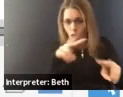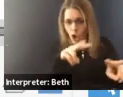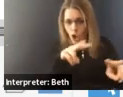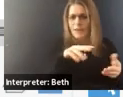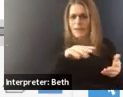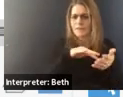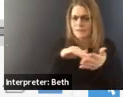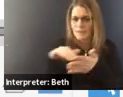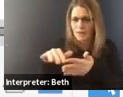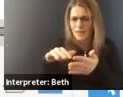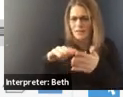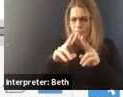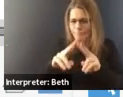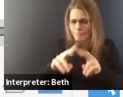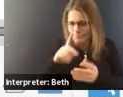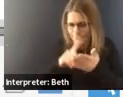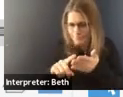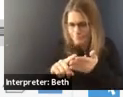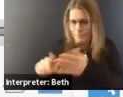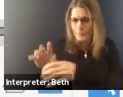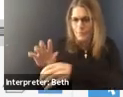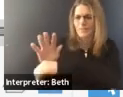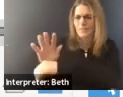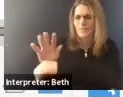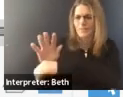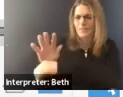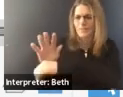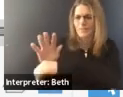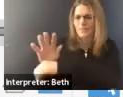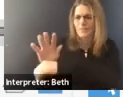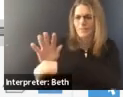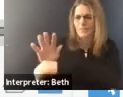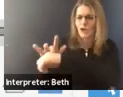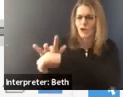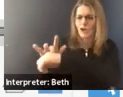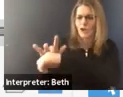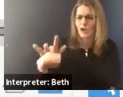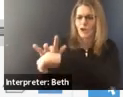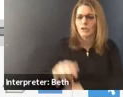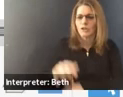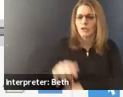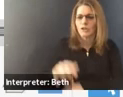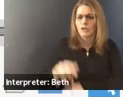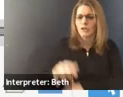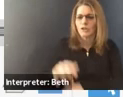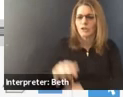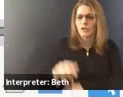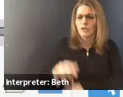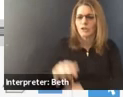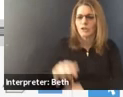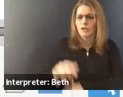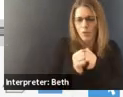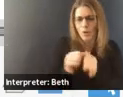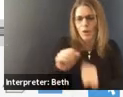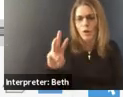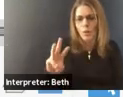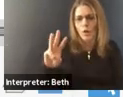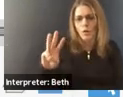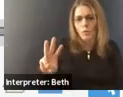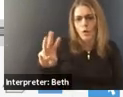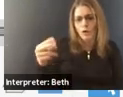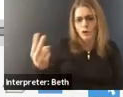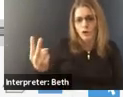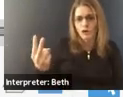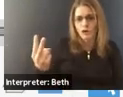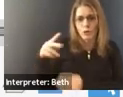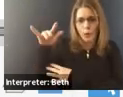card way too easy. Like, I am fascinated by World War II era aircraft. The